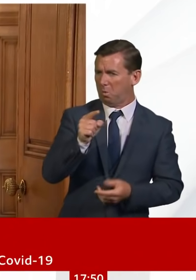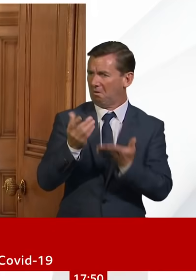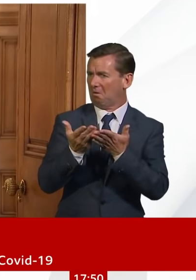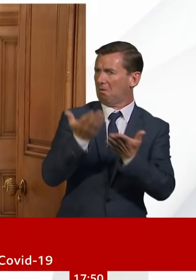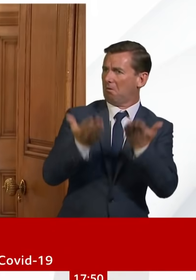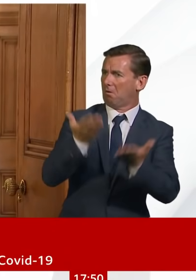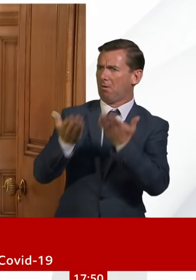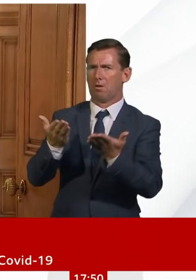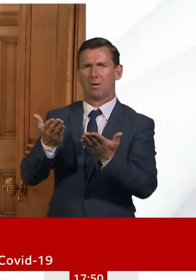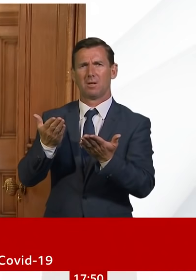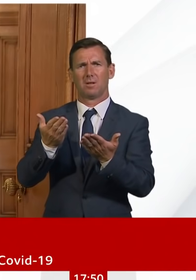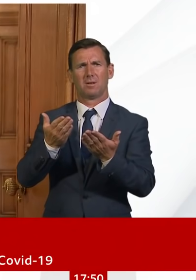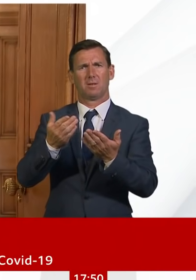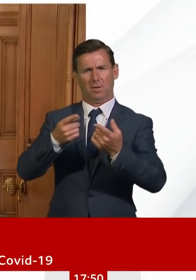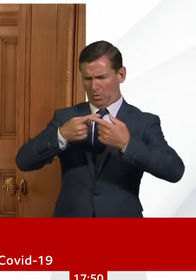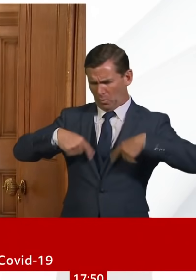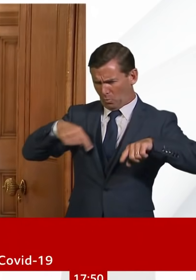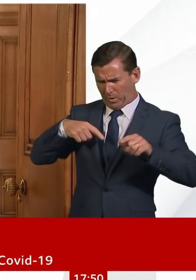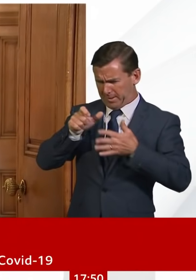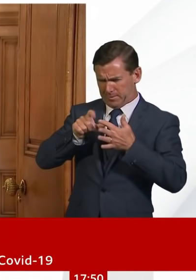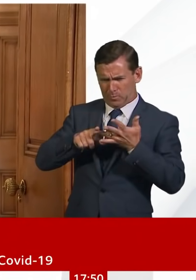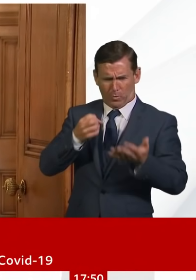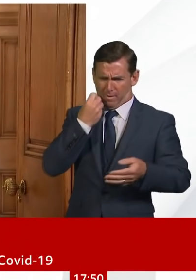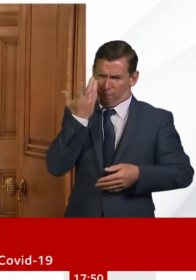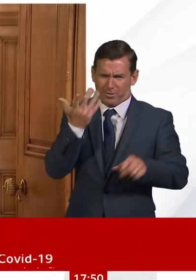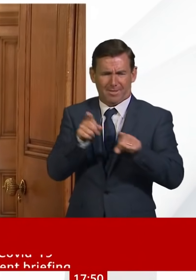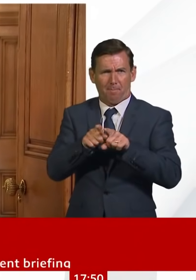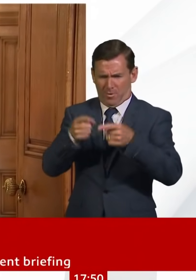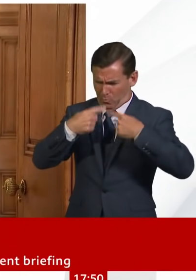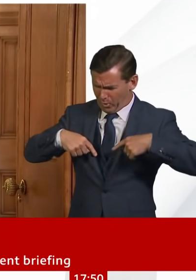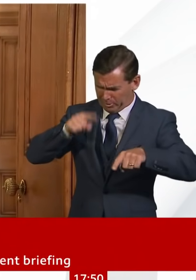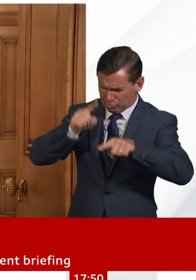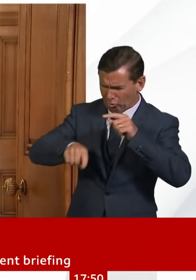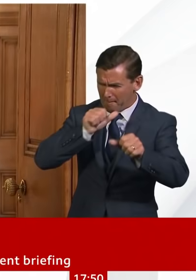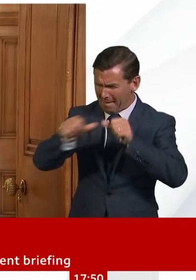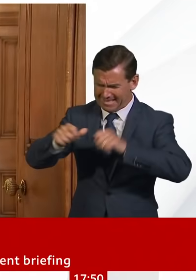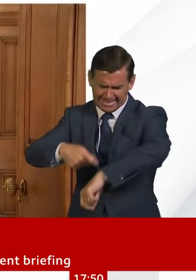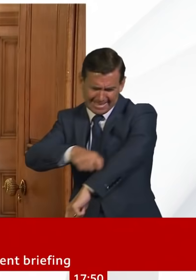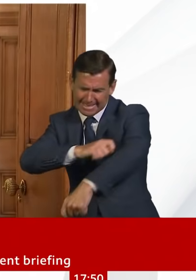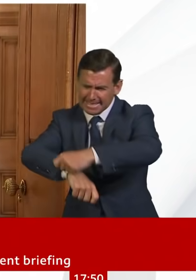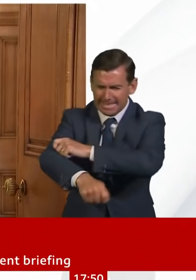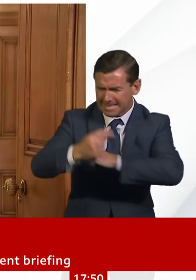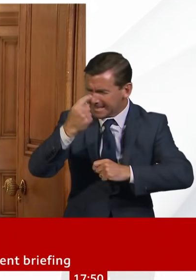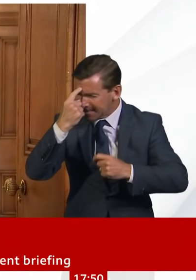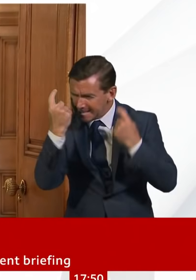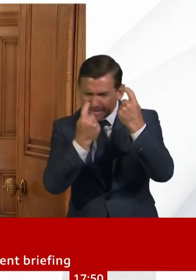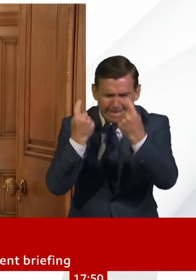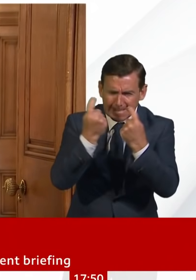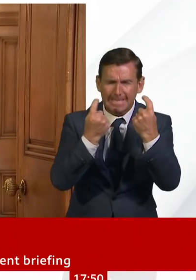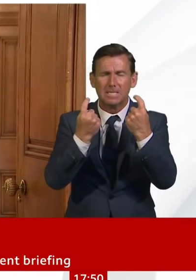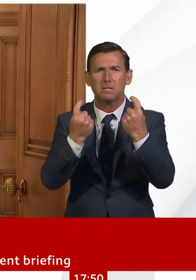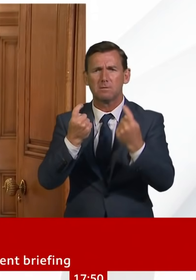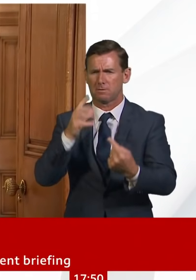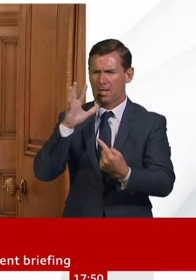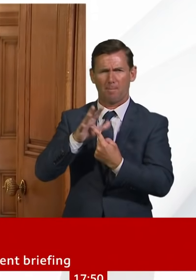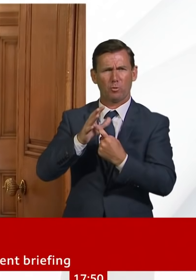every day, how do we make sure that we do our very best for this country? You absolutely